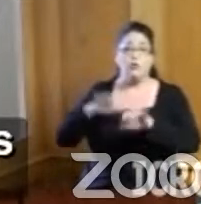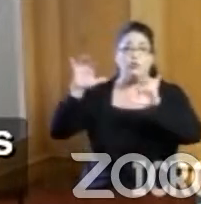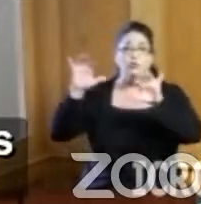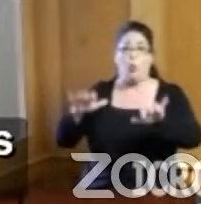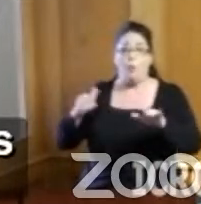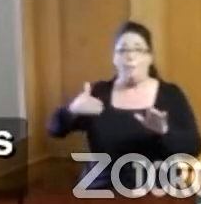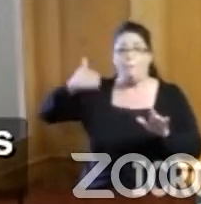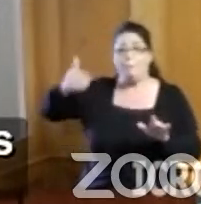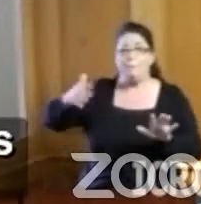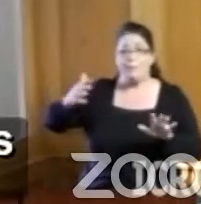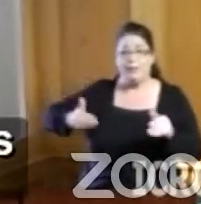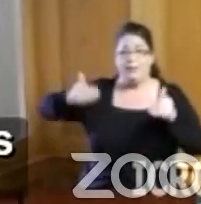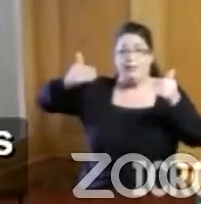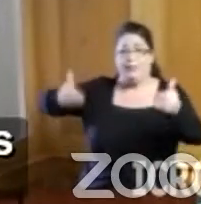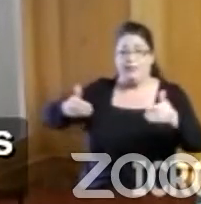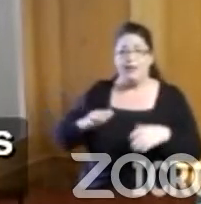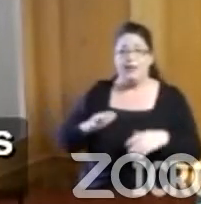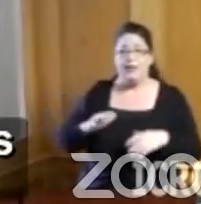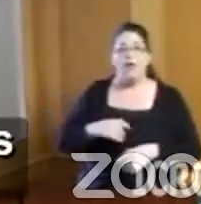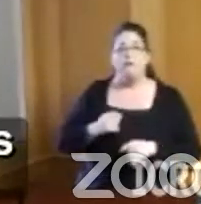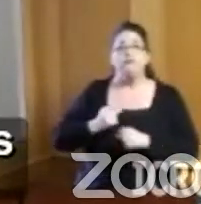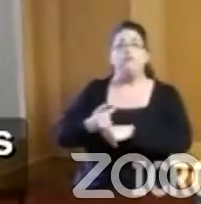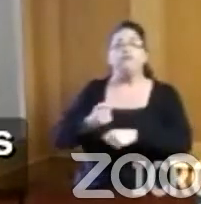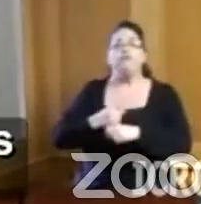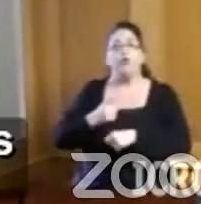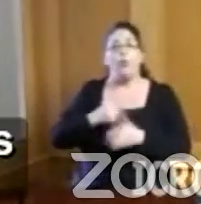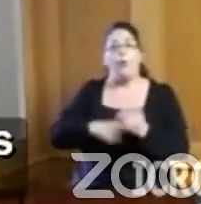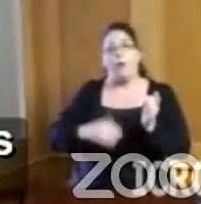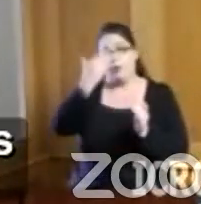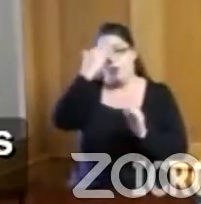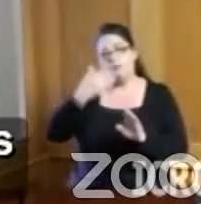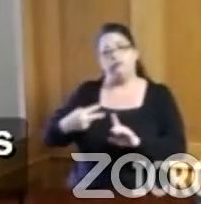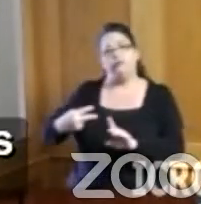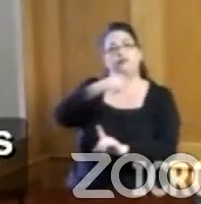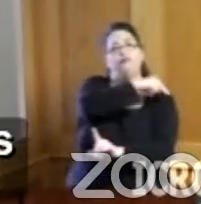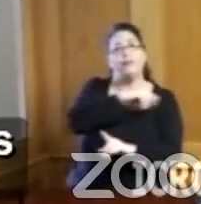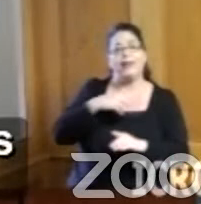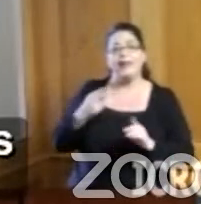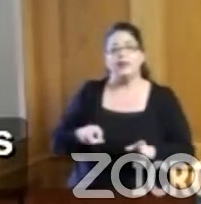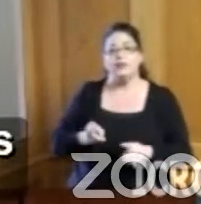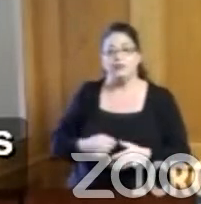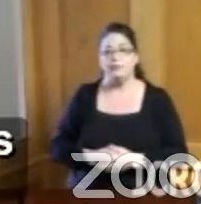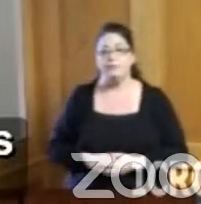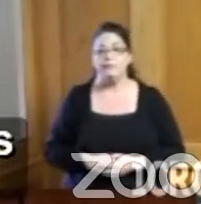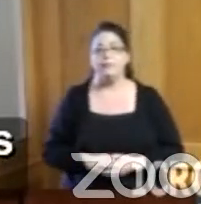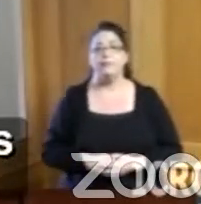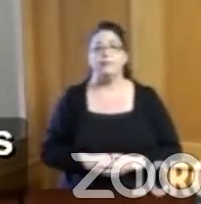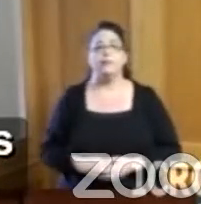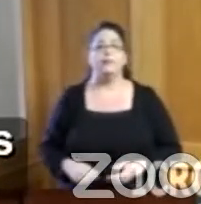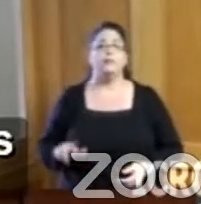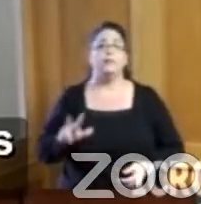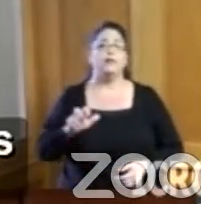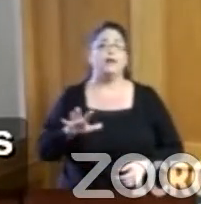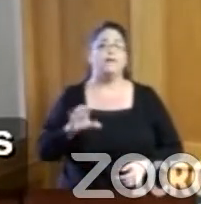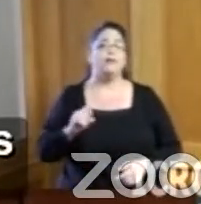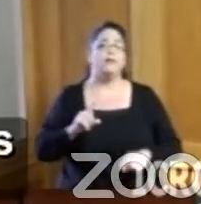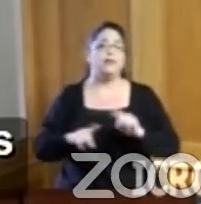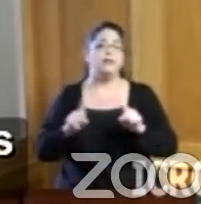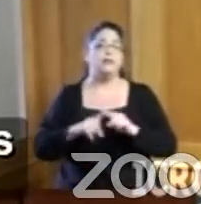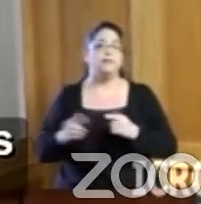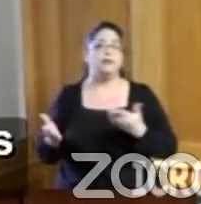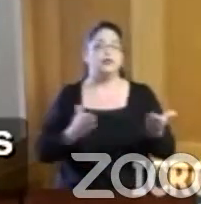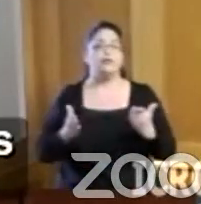frequency. So that's what we know right now. We are currently investigating almost 350 different service requests right